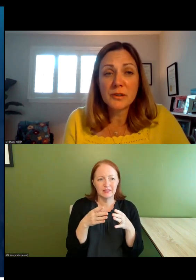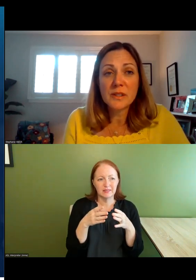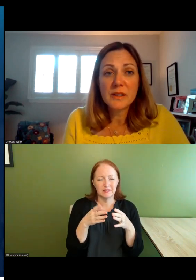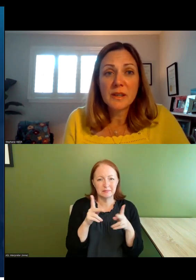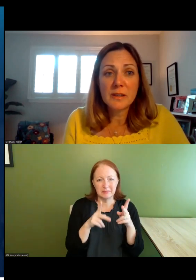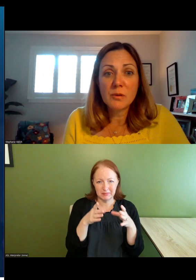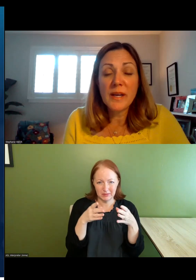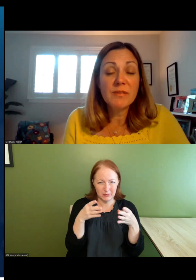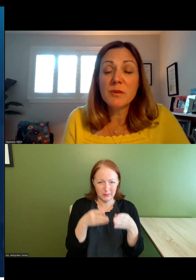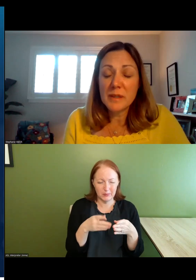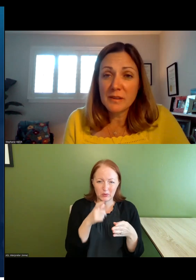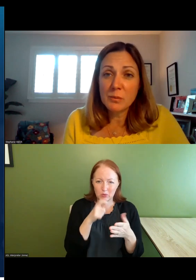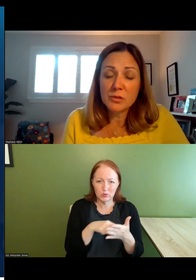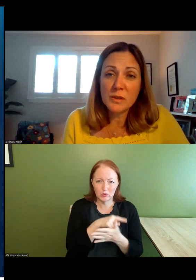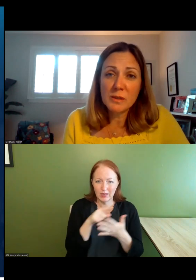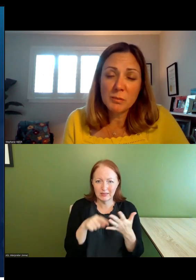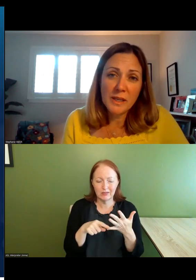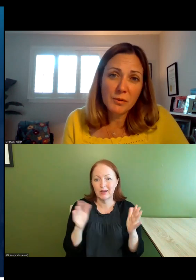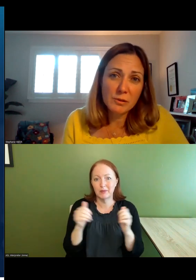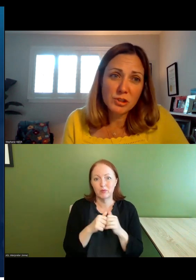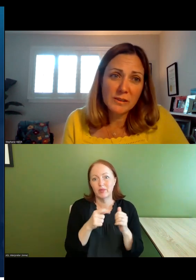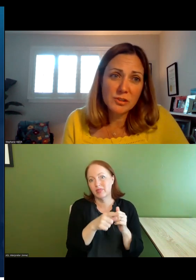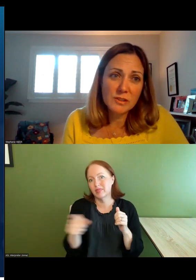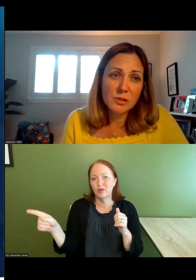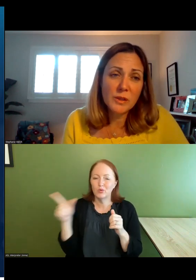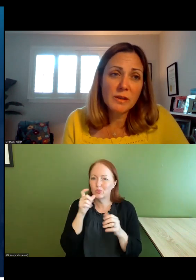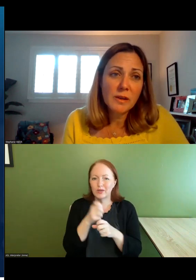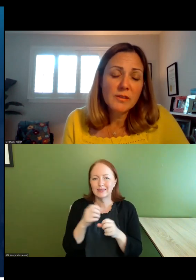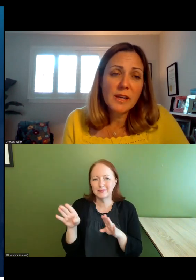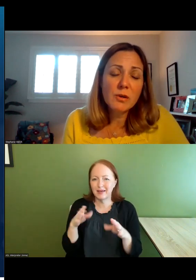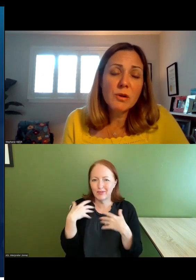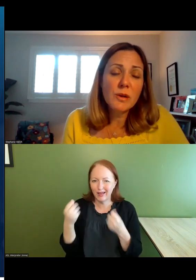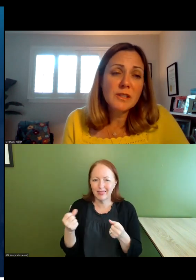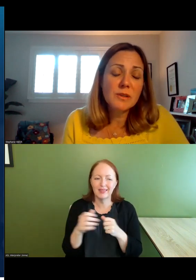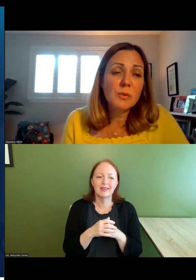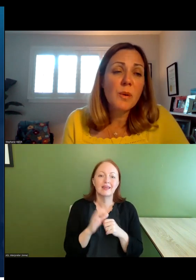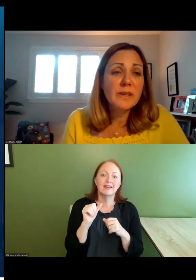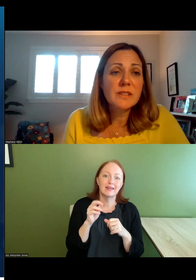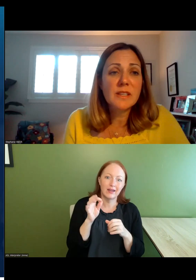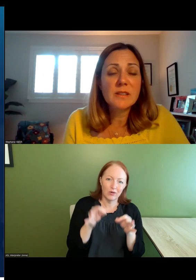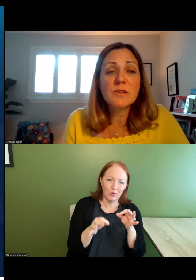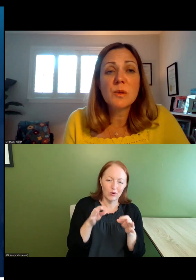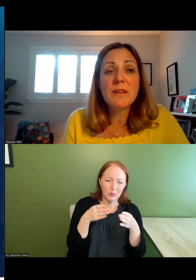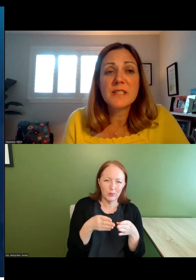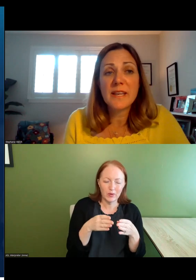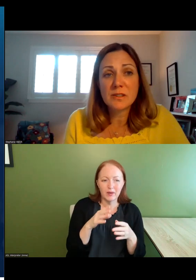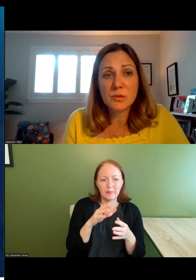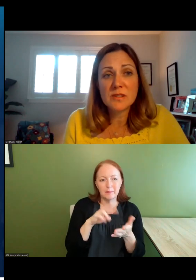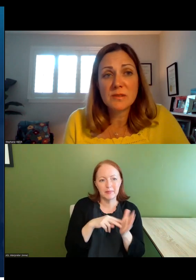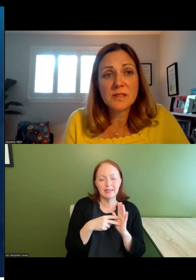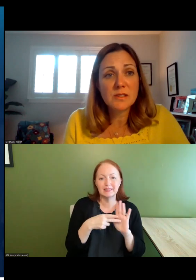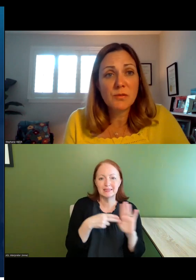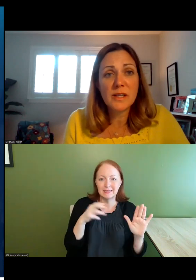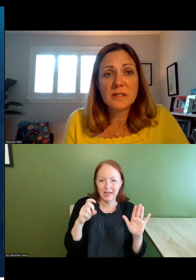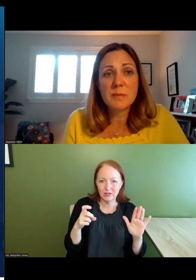our broader array of everybody that we're treating with behavioral health challenges. So the care court criteria requires that the individual have a